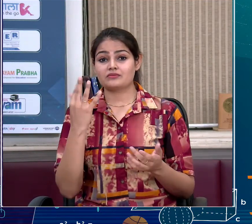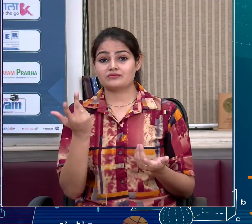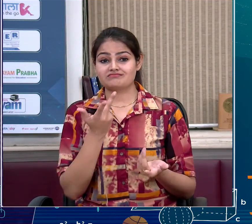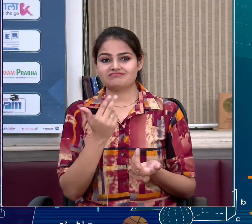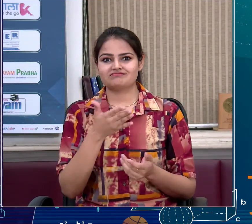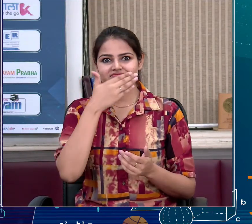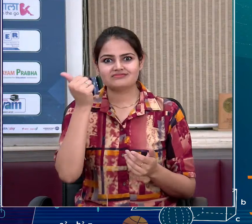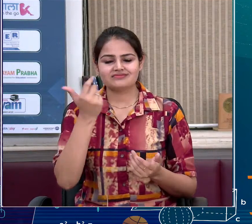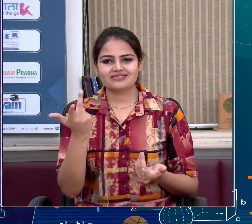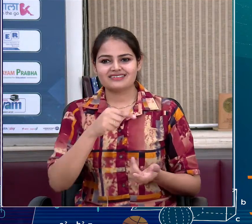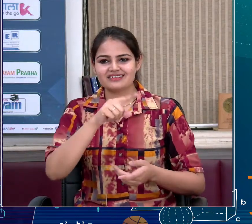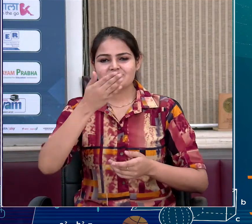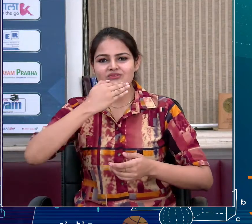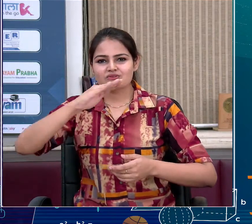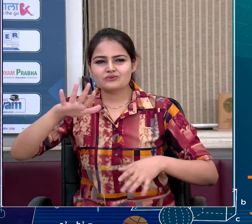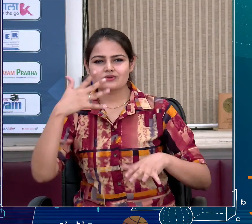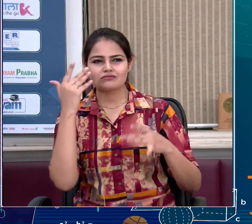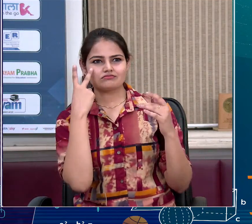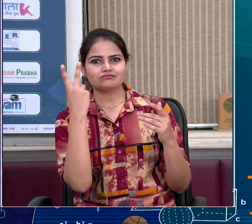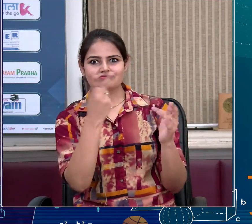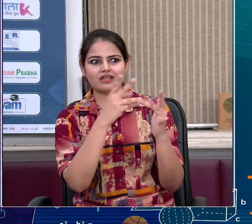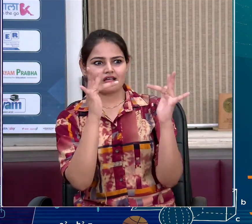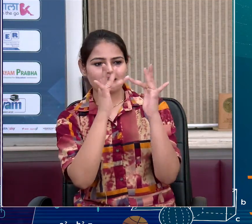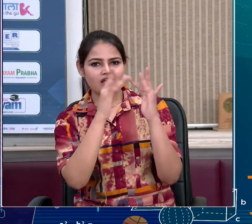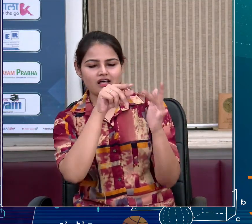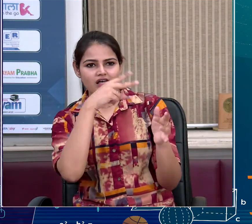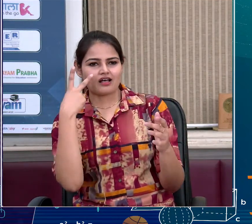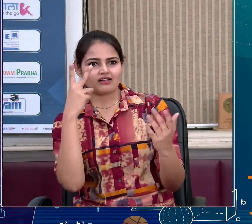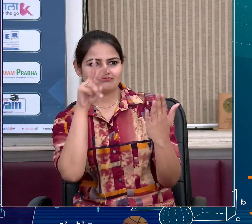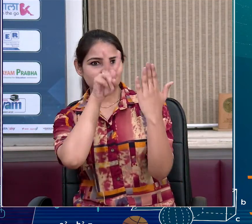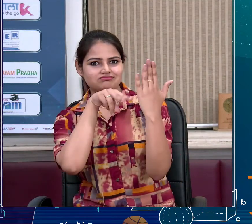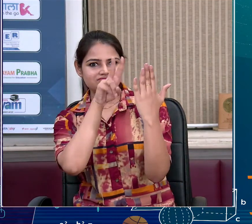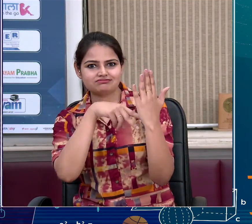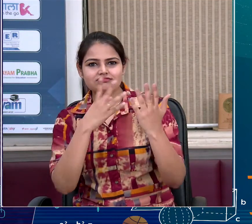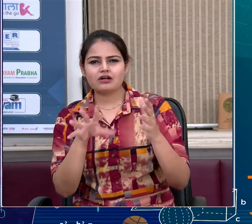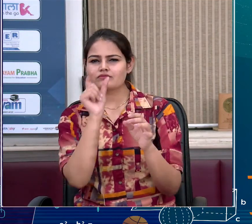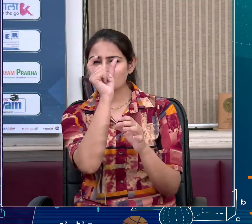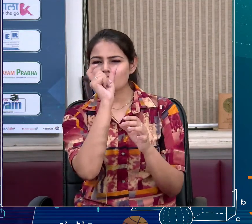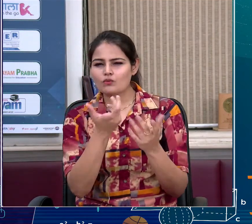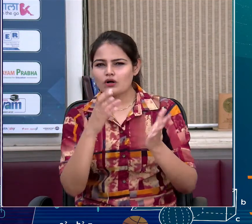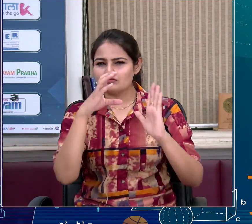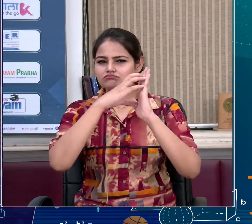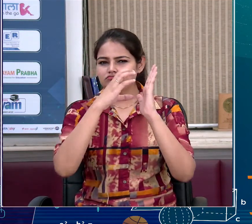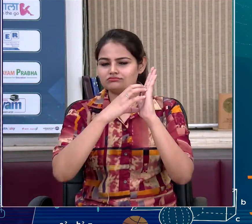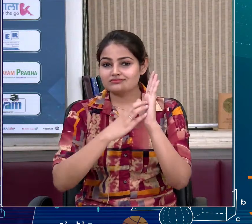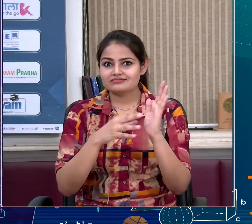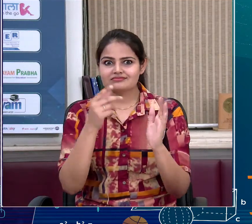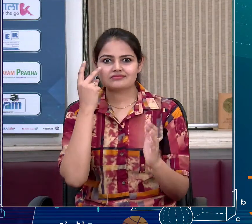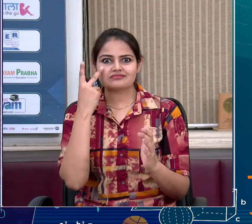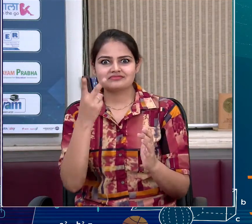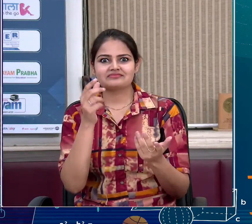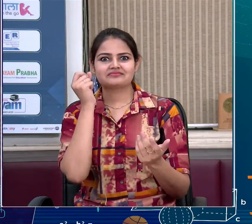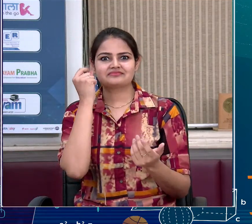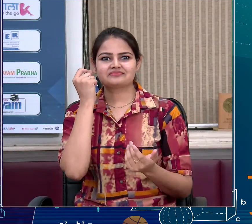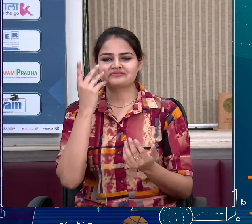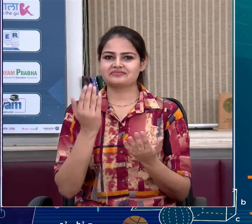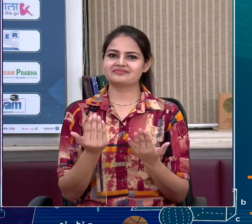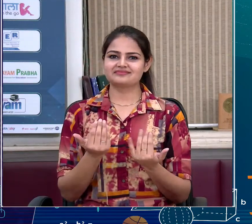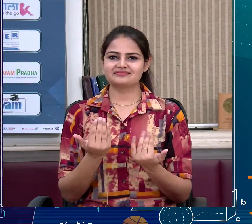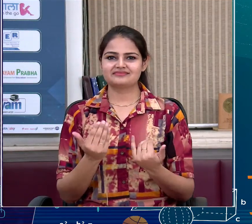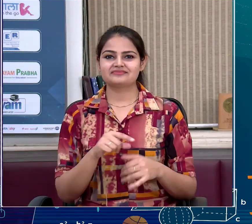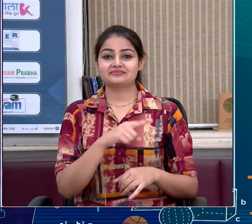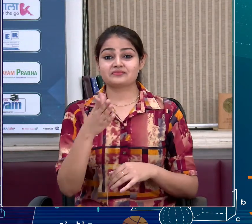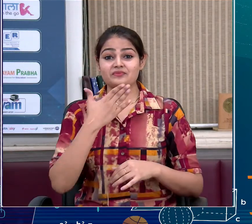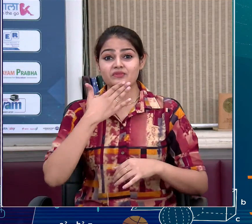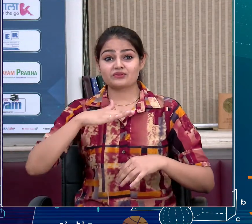there, plus the vocabulary and the text. So the pictures and the text is associated together. The child is able to make